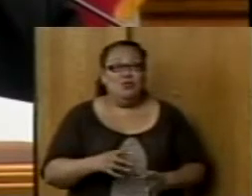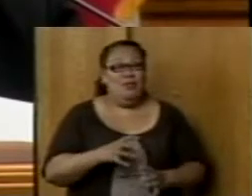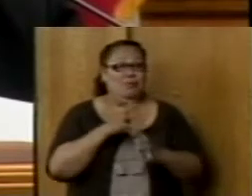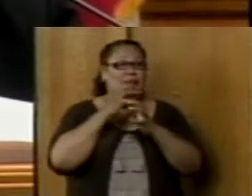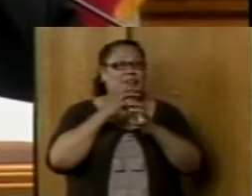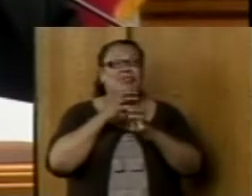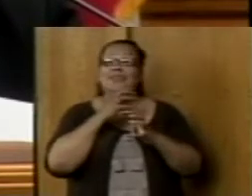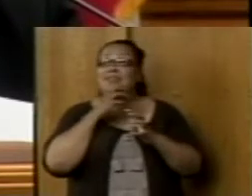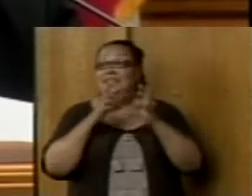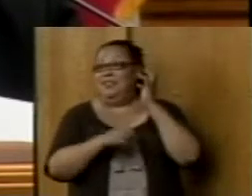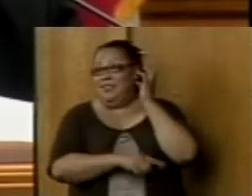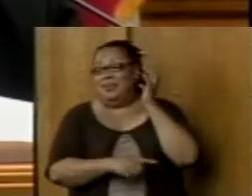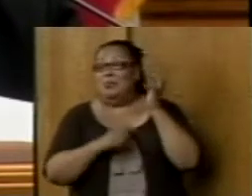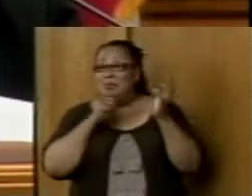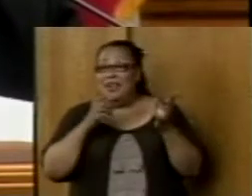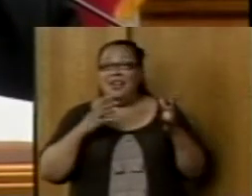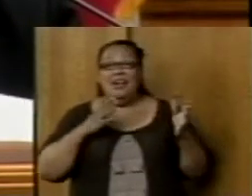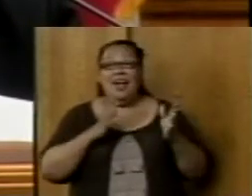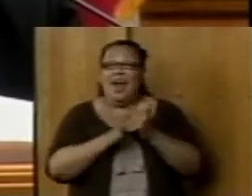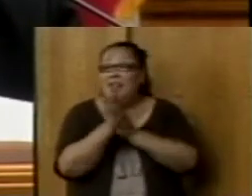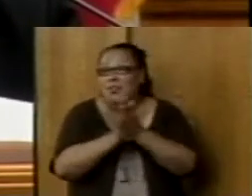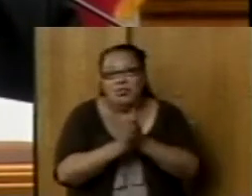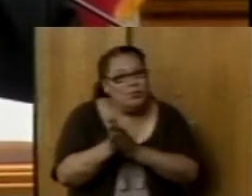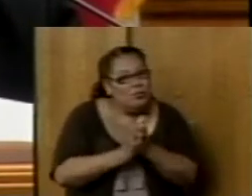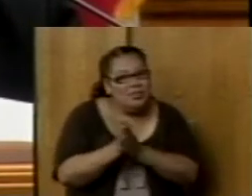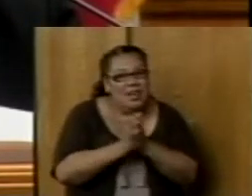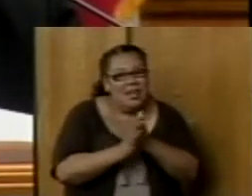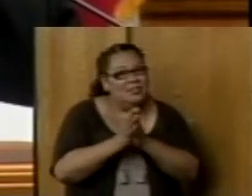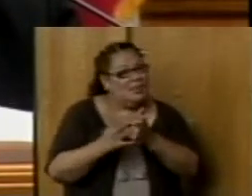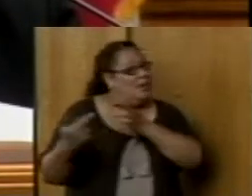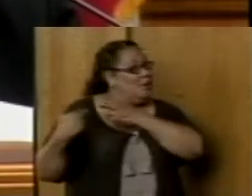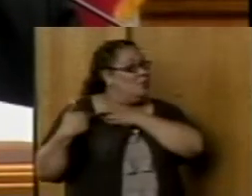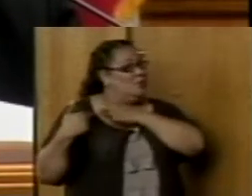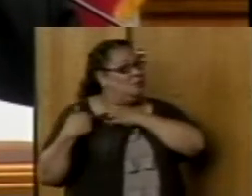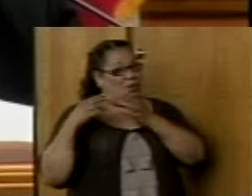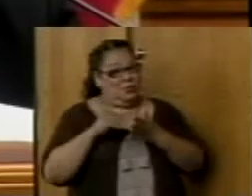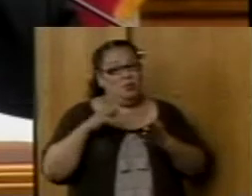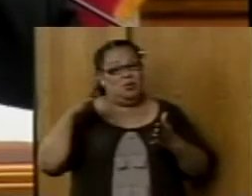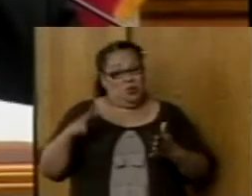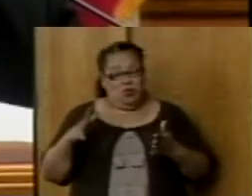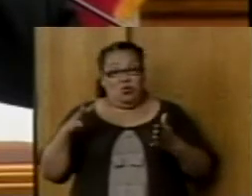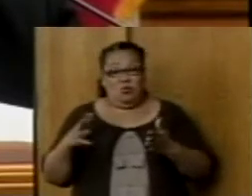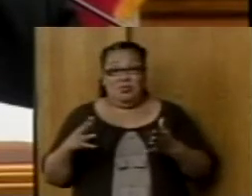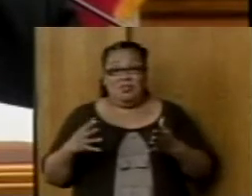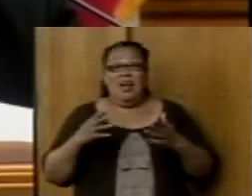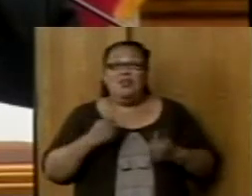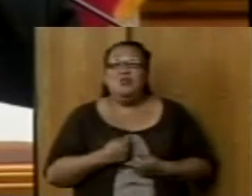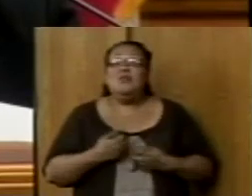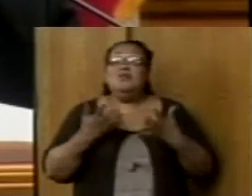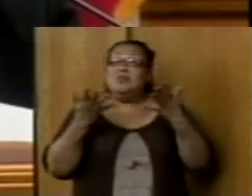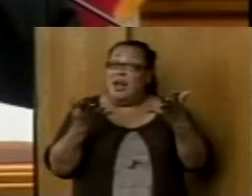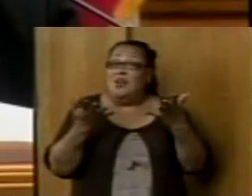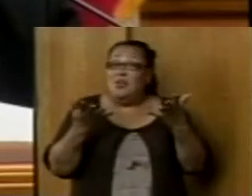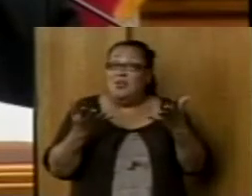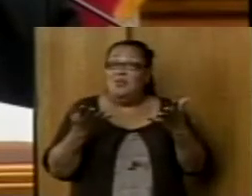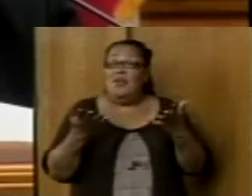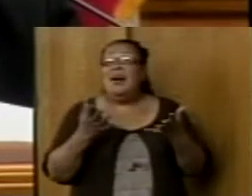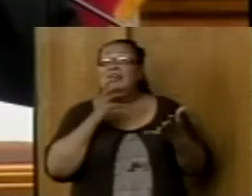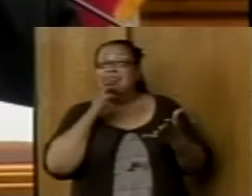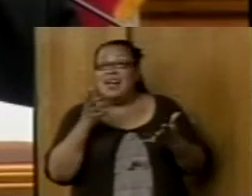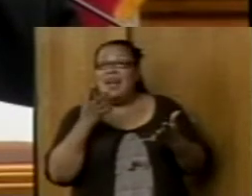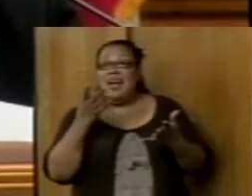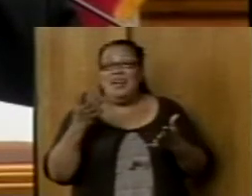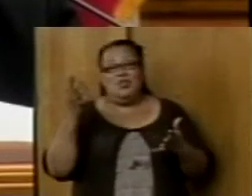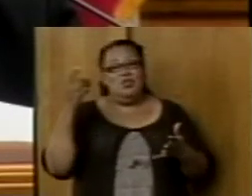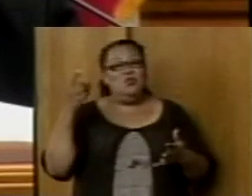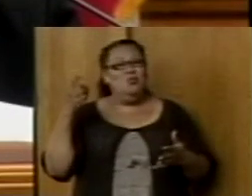very enthusiastic, a very responsible student. You have sacrificed, and your family has sacrificed, and you have a